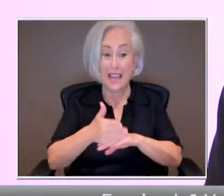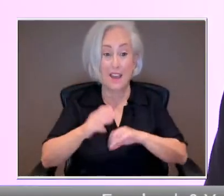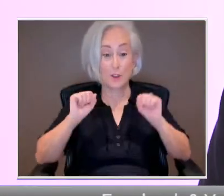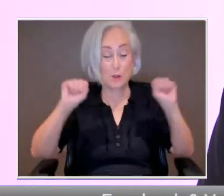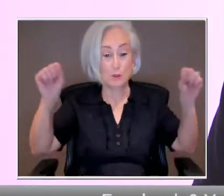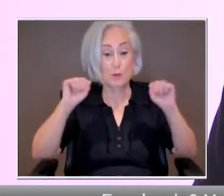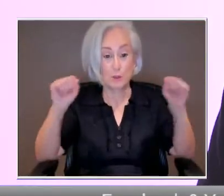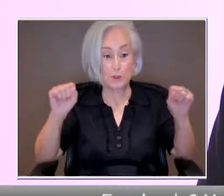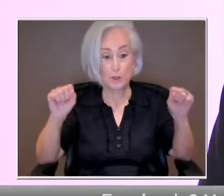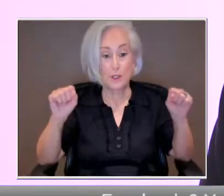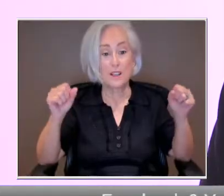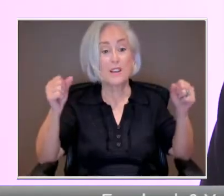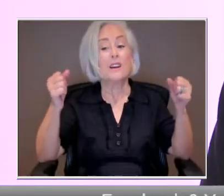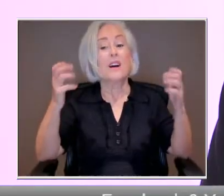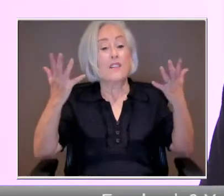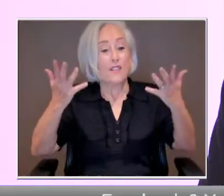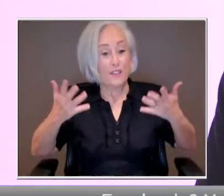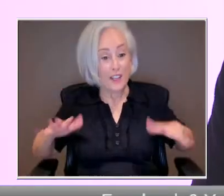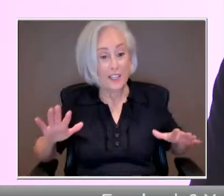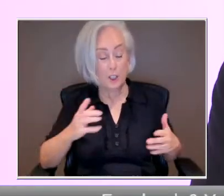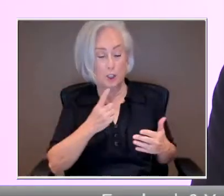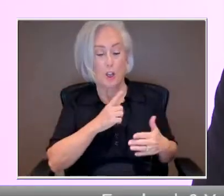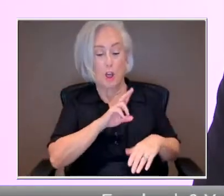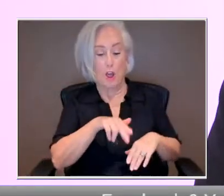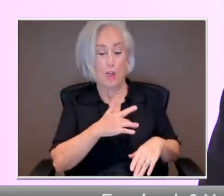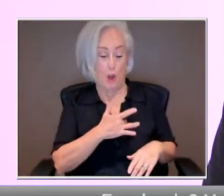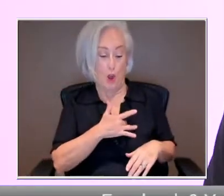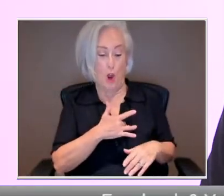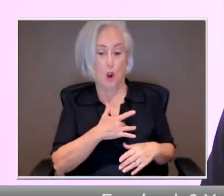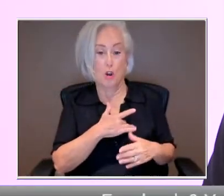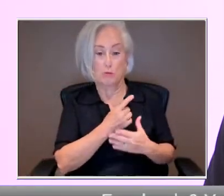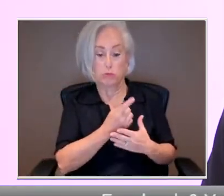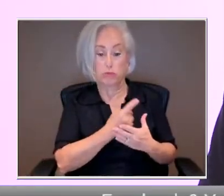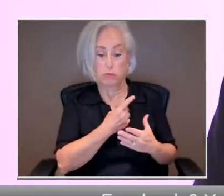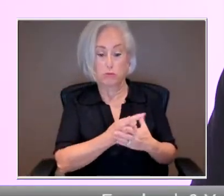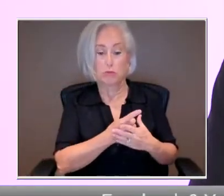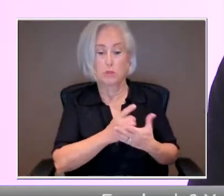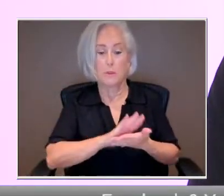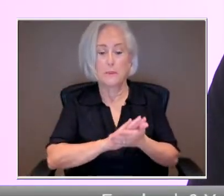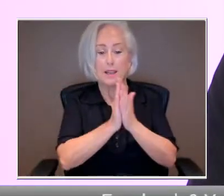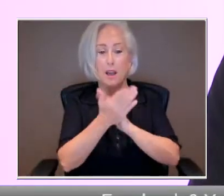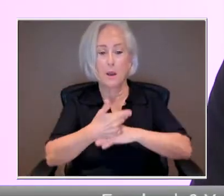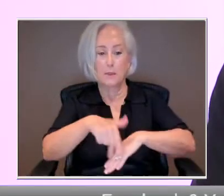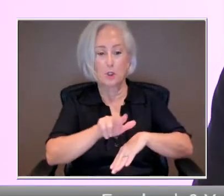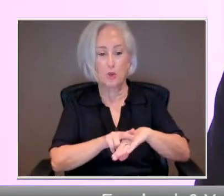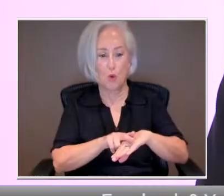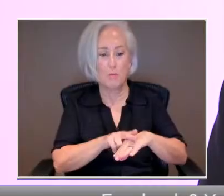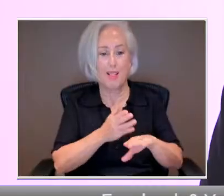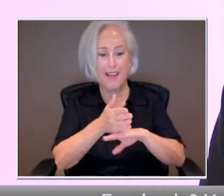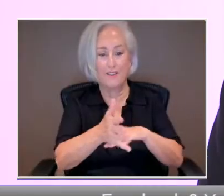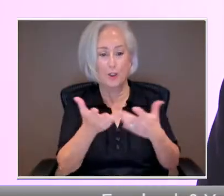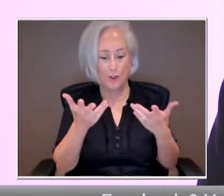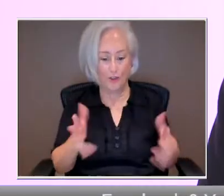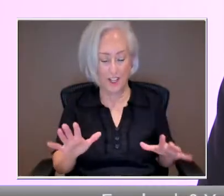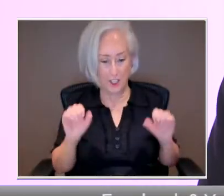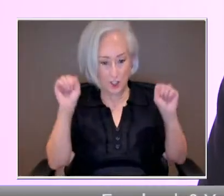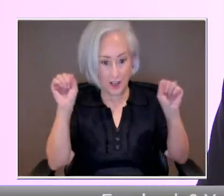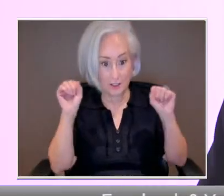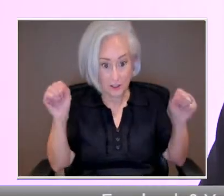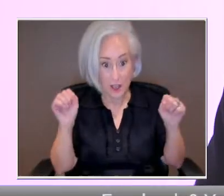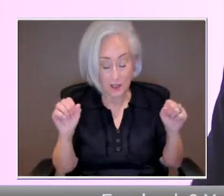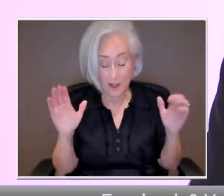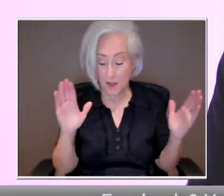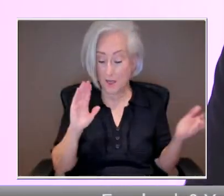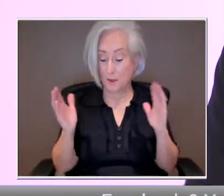to normal if that's what's causing your high heart rate as you're working out. Versus if it is SVT, that heart